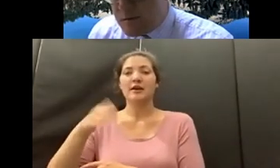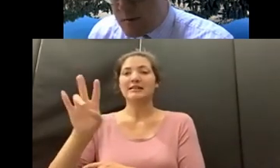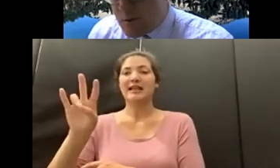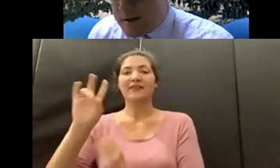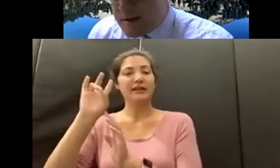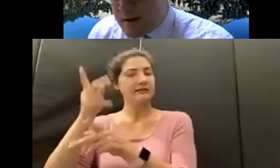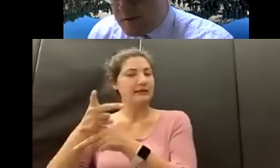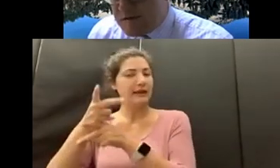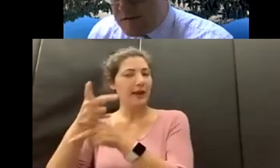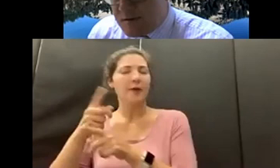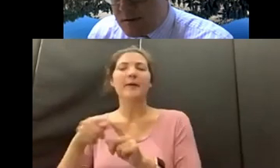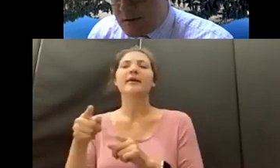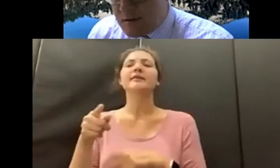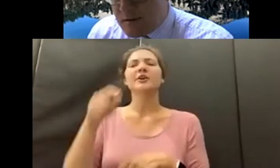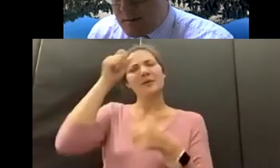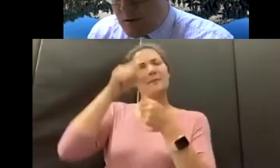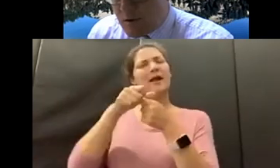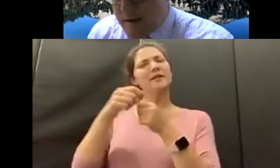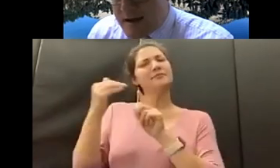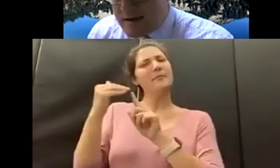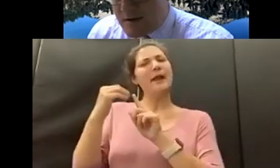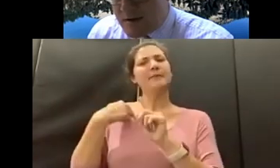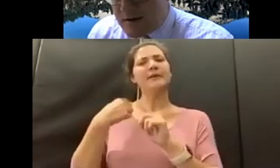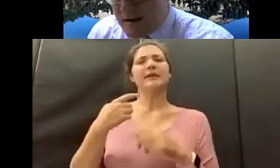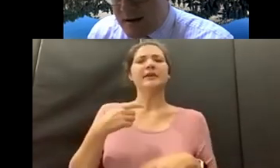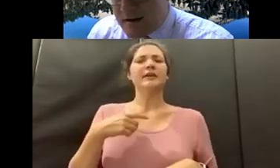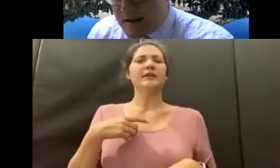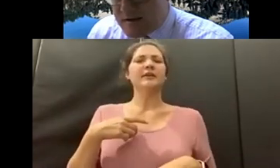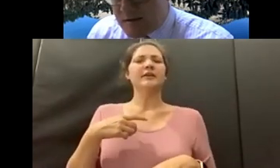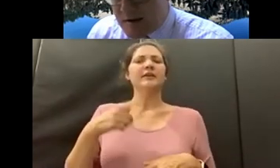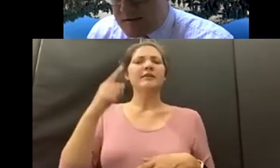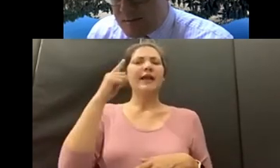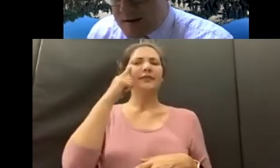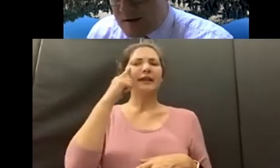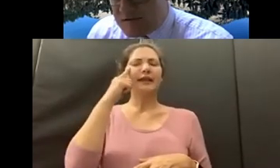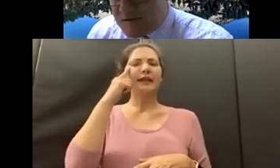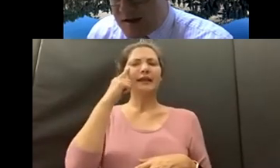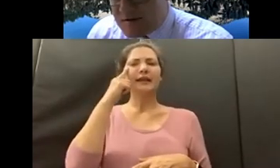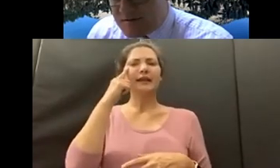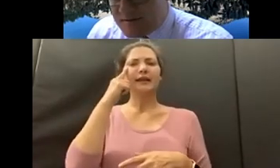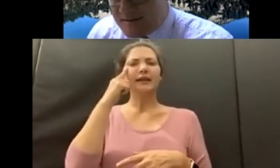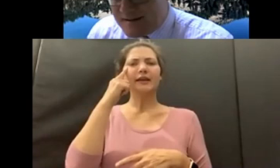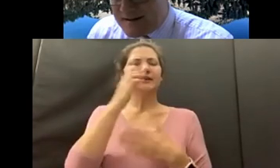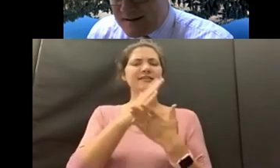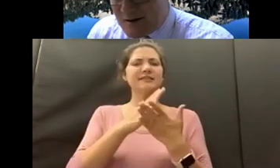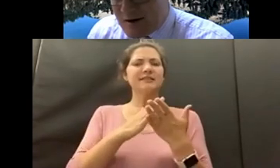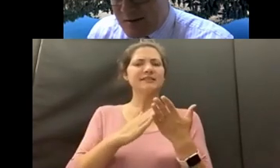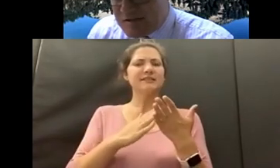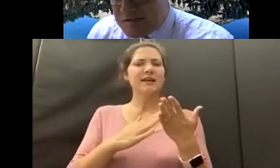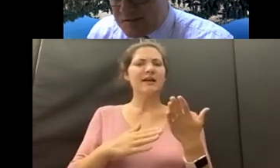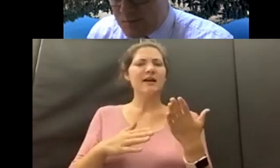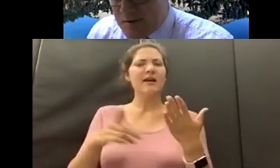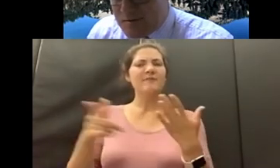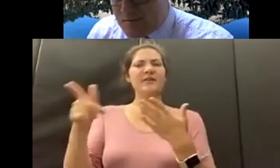used to at one point and that was pulled back? I know that some of my colleagues have had